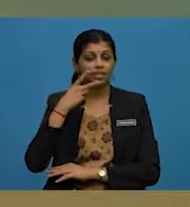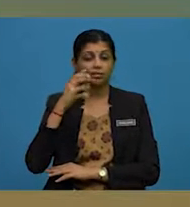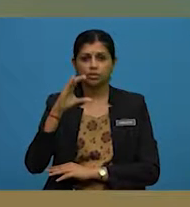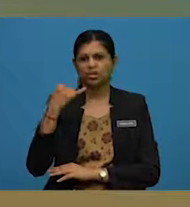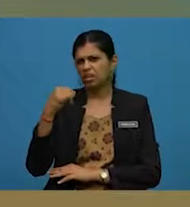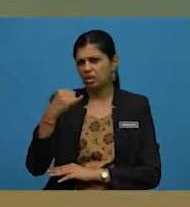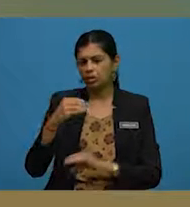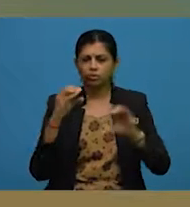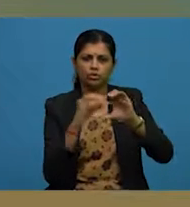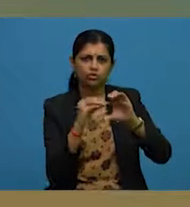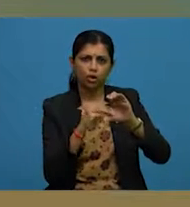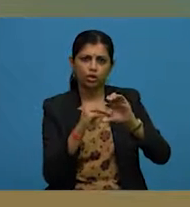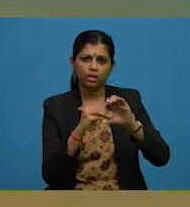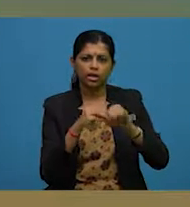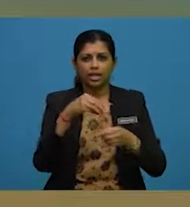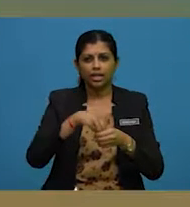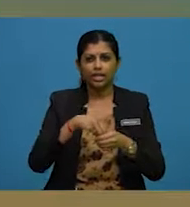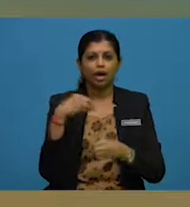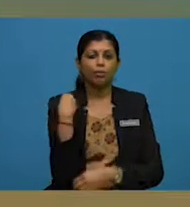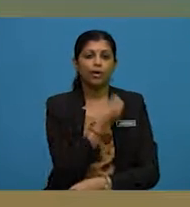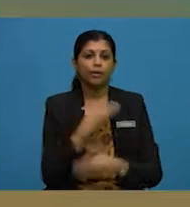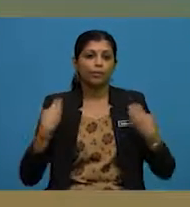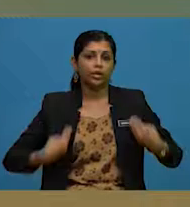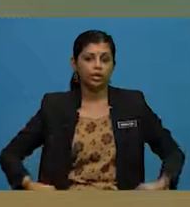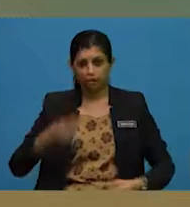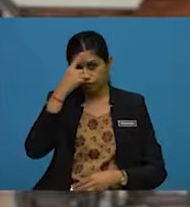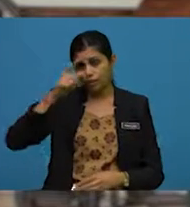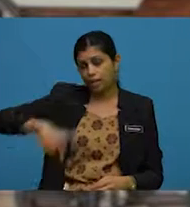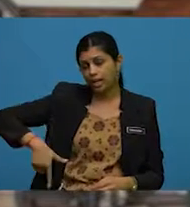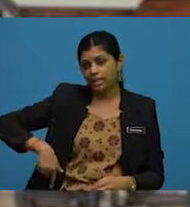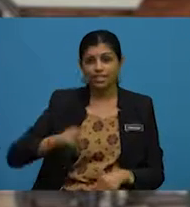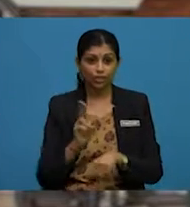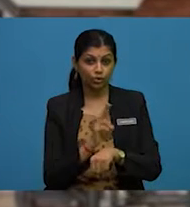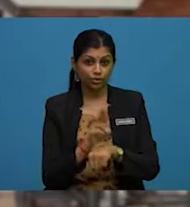cannot be stored in our body for later use.